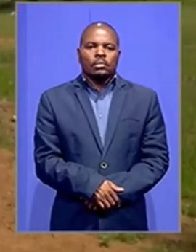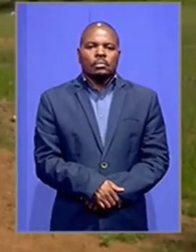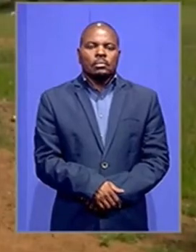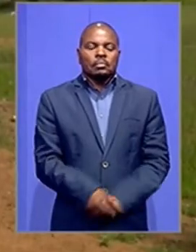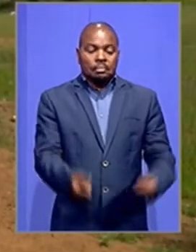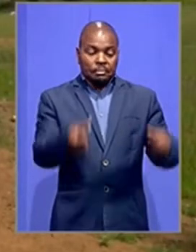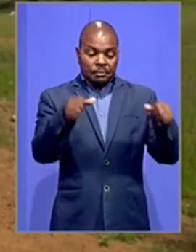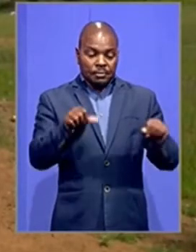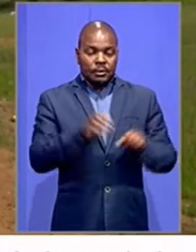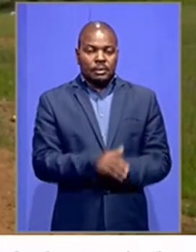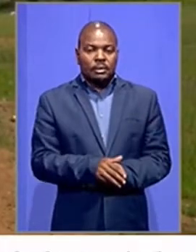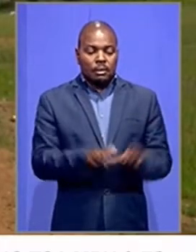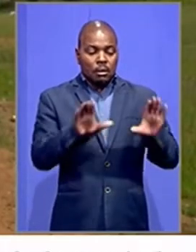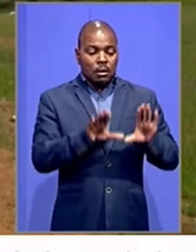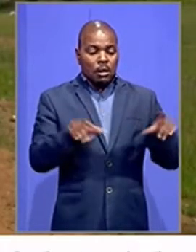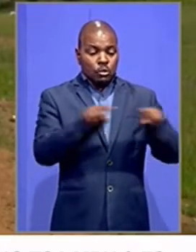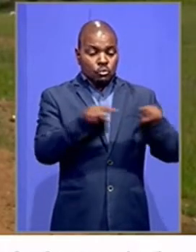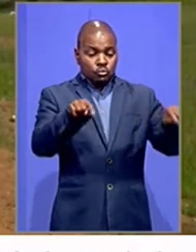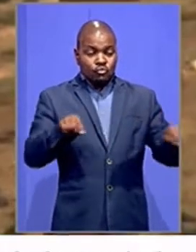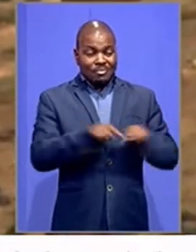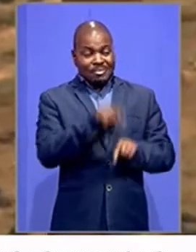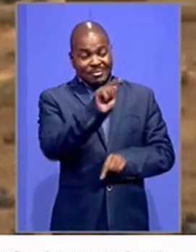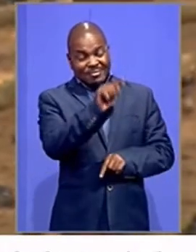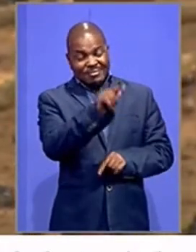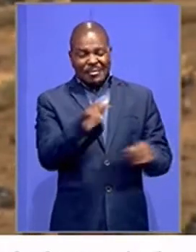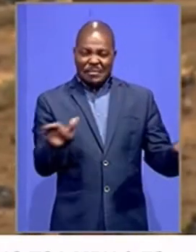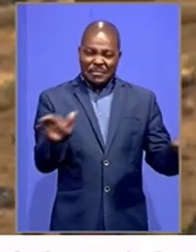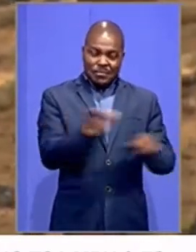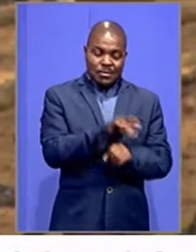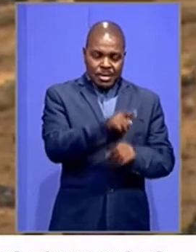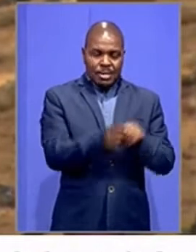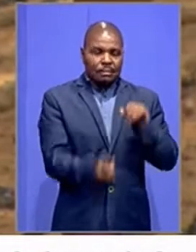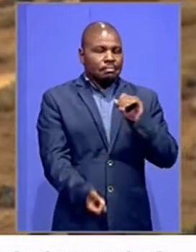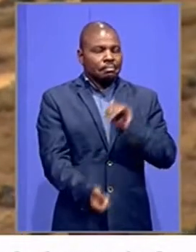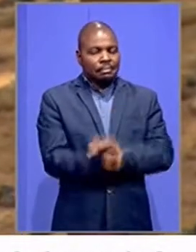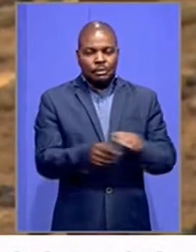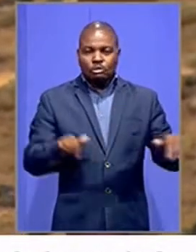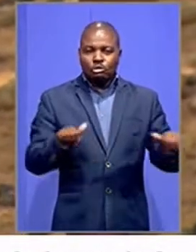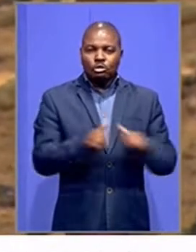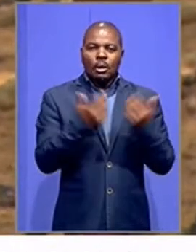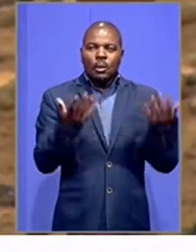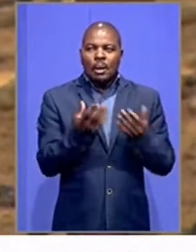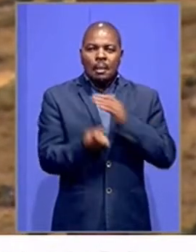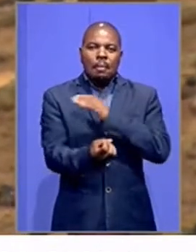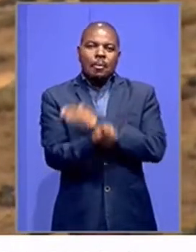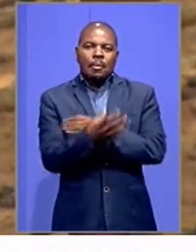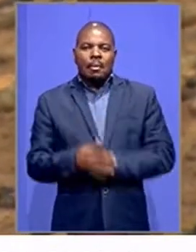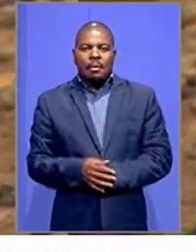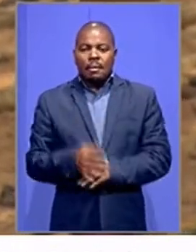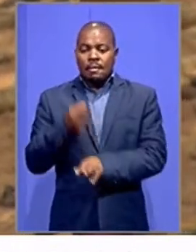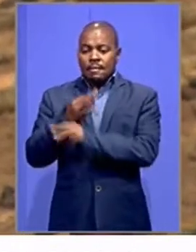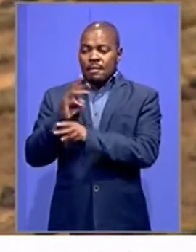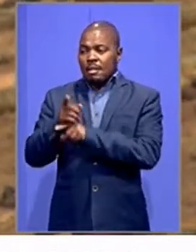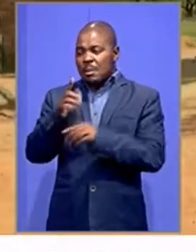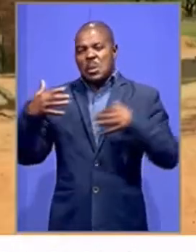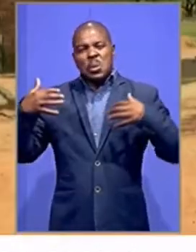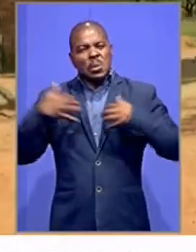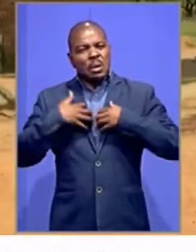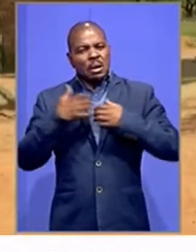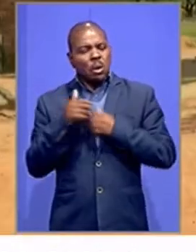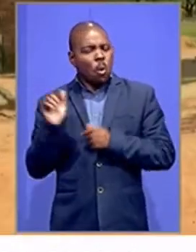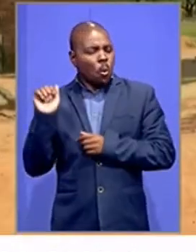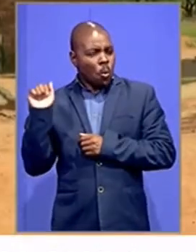Re sa le fo diphaposi tse di tletseng phetelela ke kgwetlo e kgolo kwa Mpumalanga. Batsadi ba kaile fa ba tshwengwa ke go boela ga barutwana botlhe